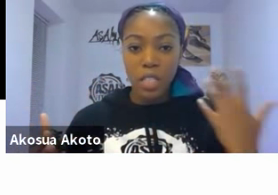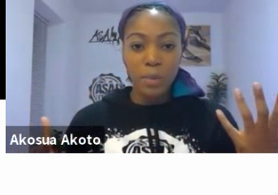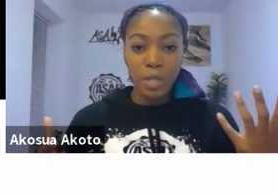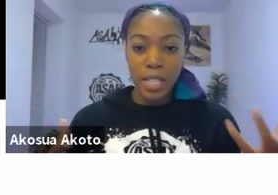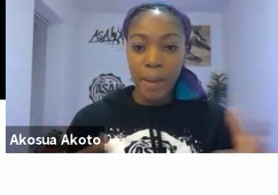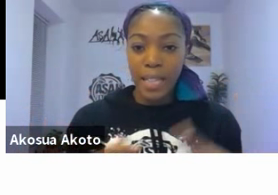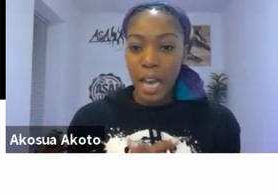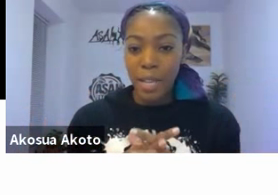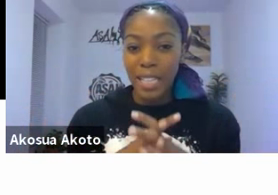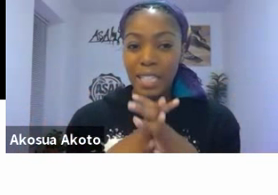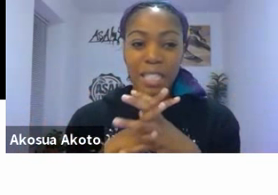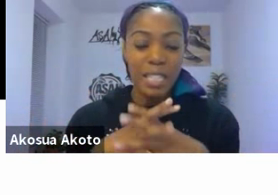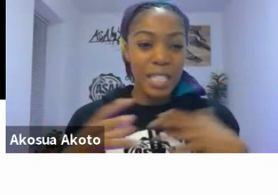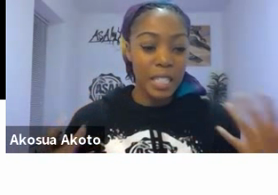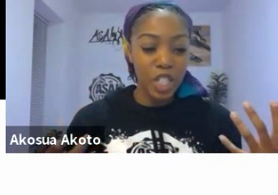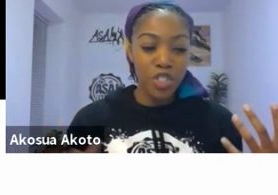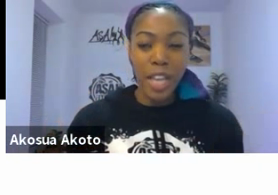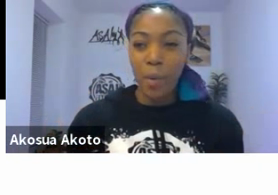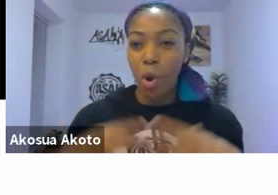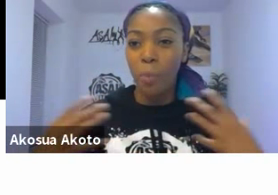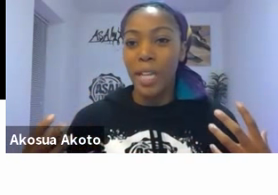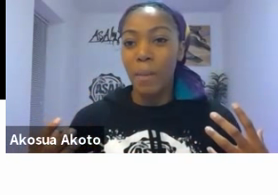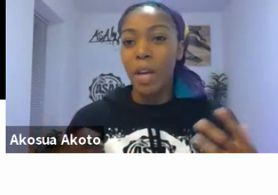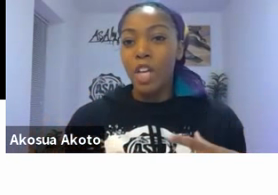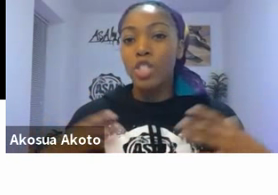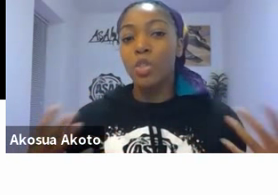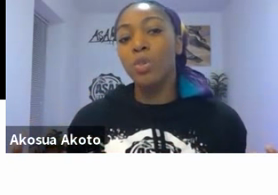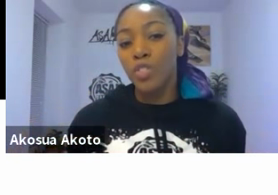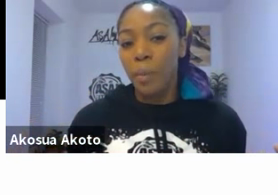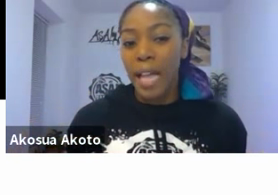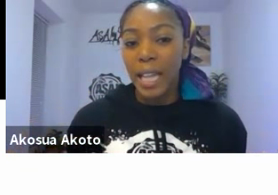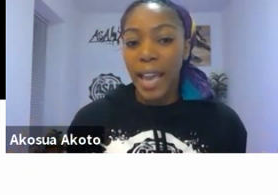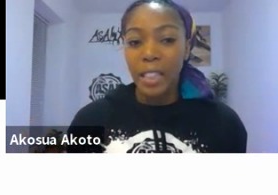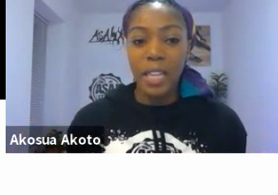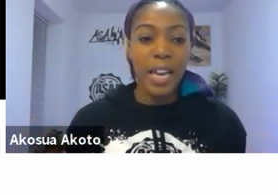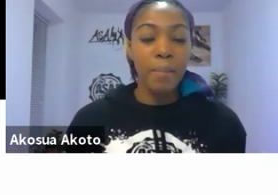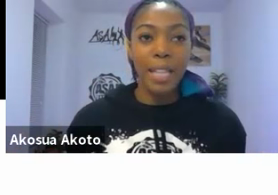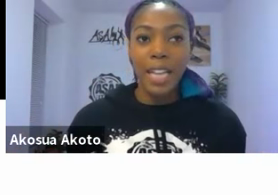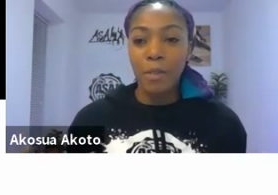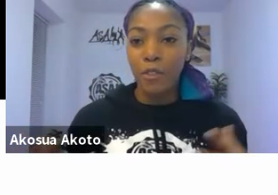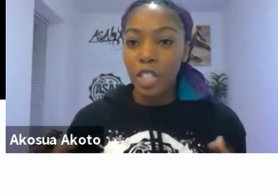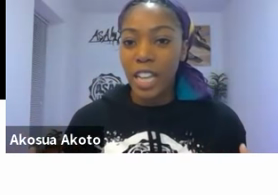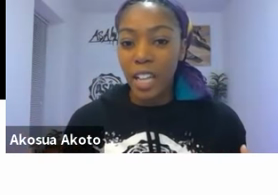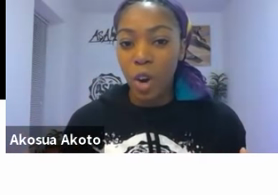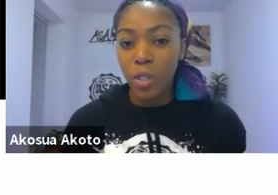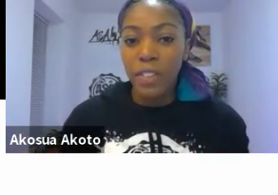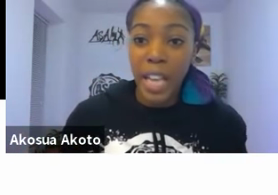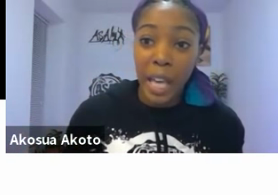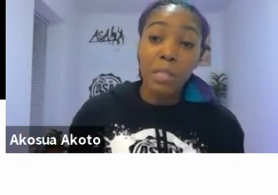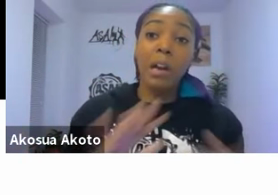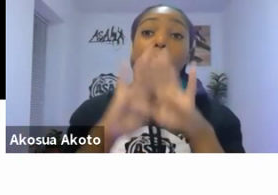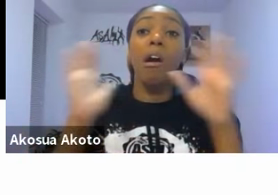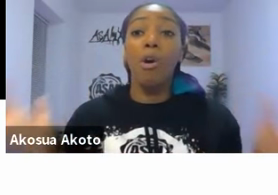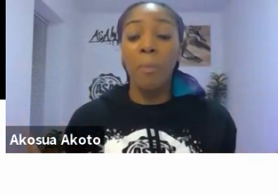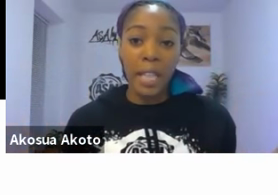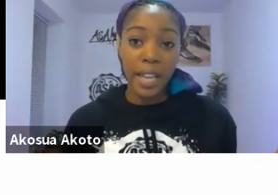with songs and music. By the time you got to the 16th century, they were opening up schools for ballet. And then by the time the French got hold of it,